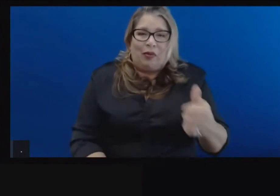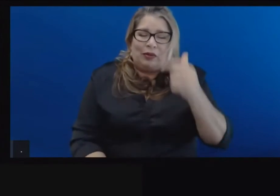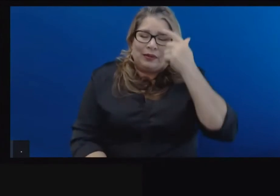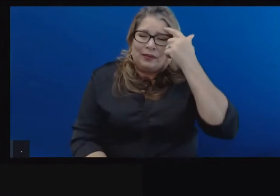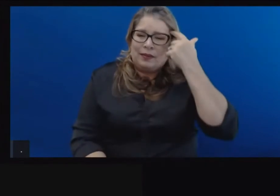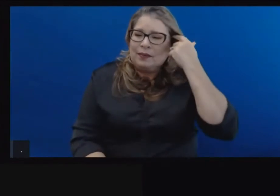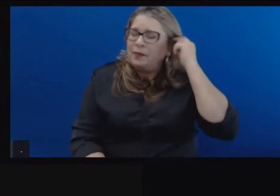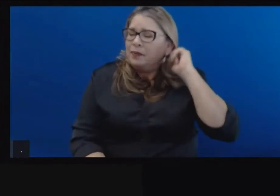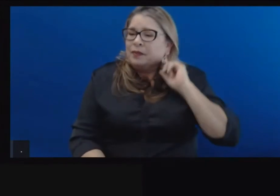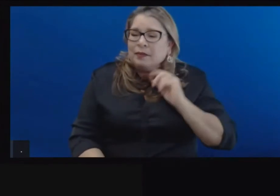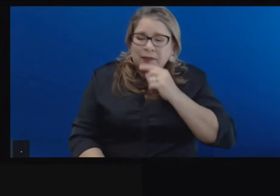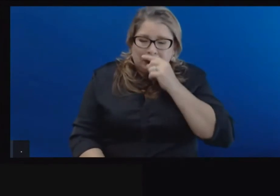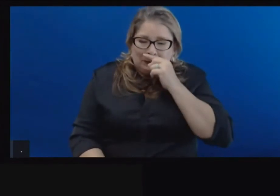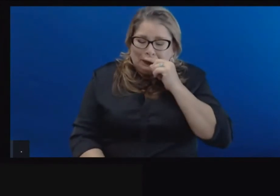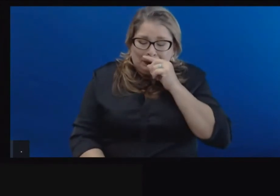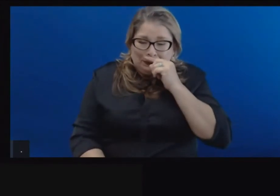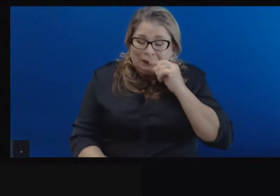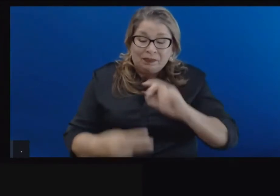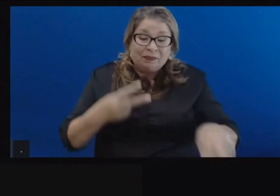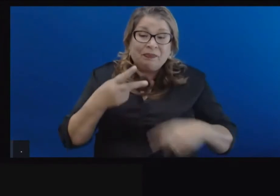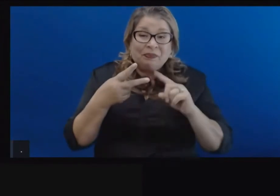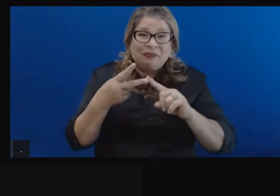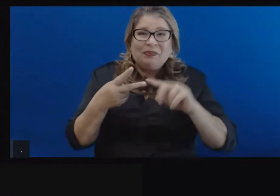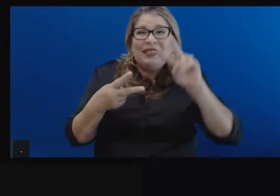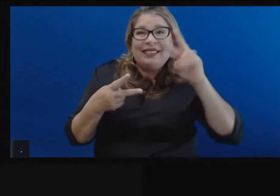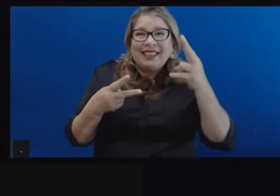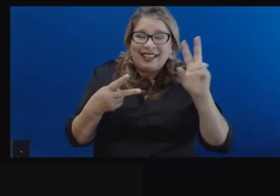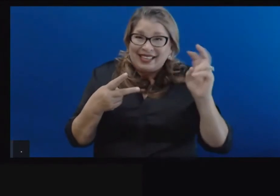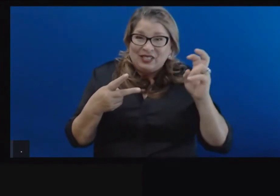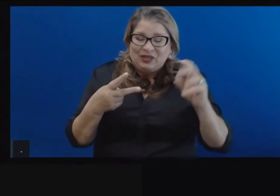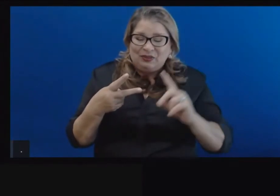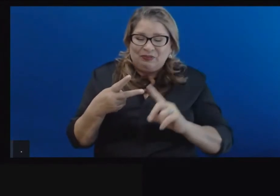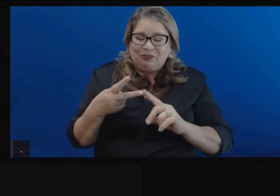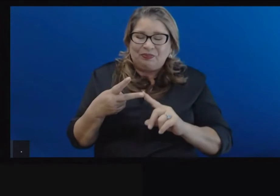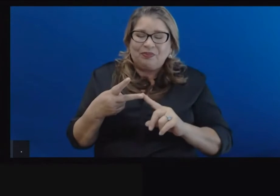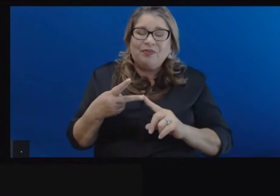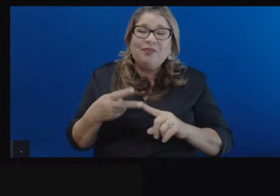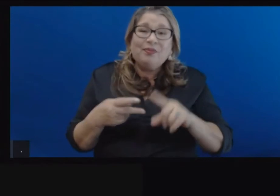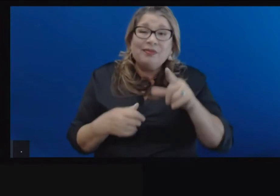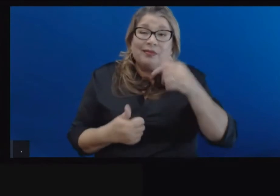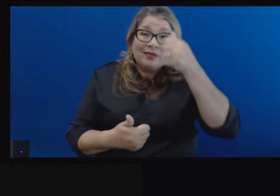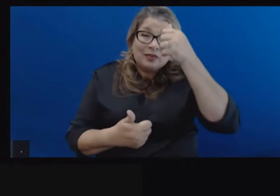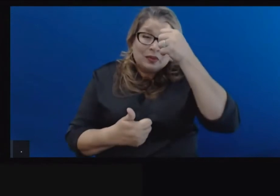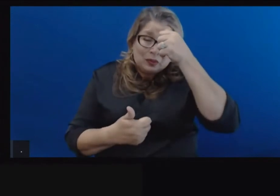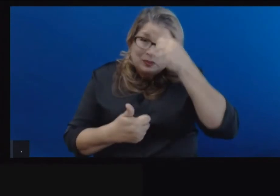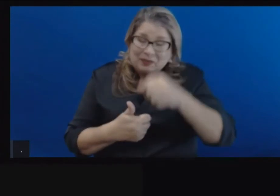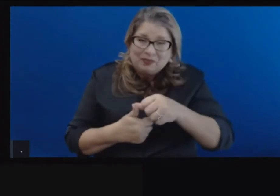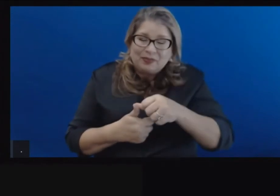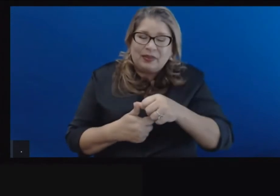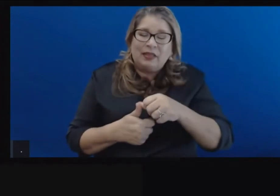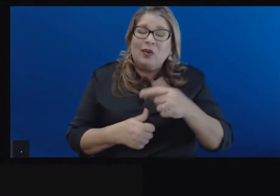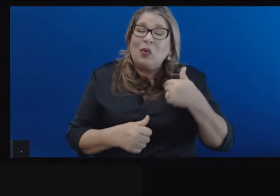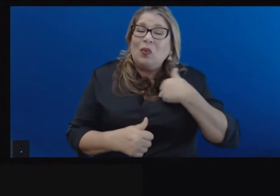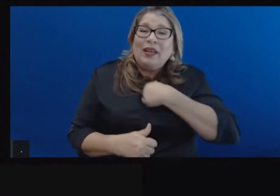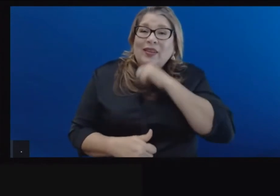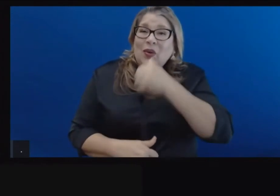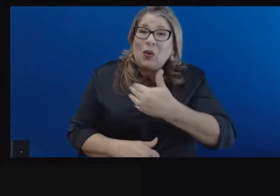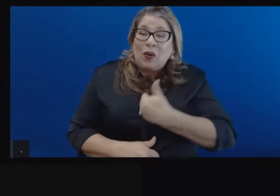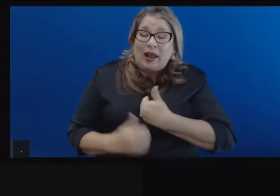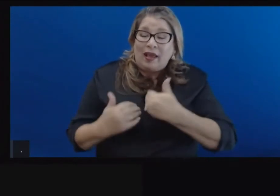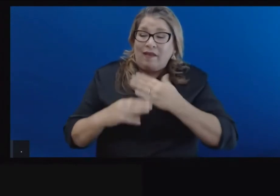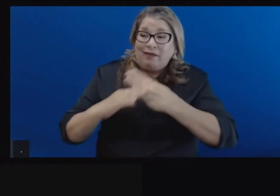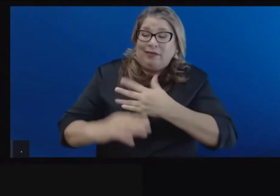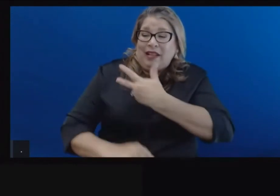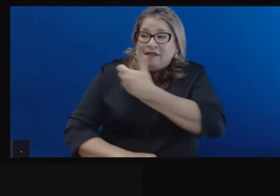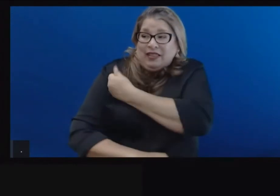I'll remind you, we don't yet have a vaccine for our youngest citizens, so we await for